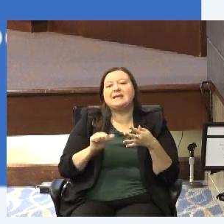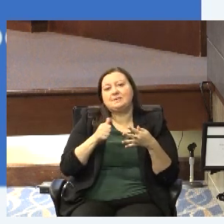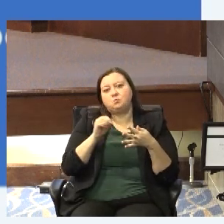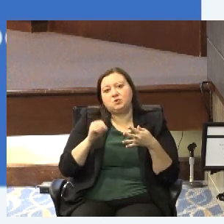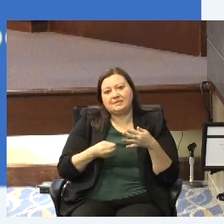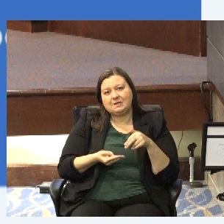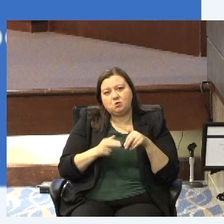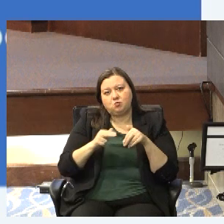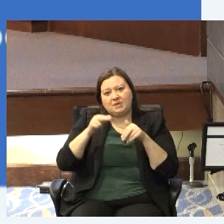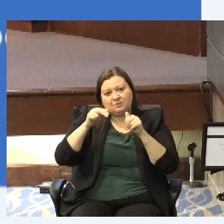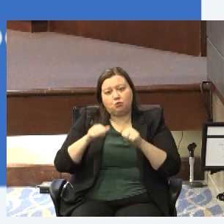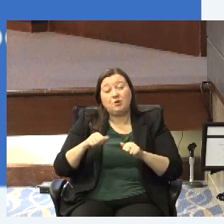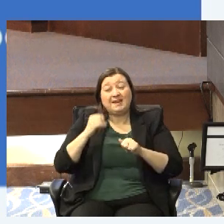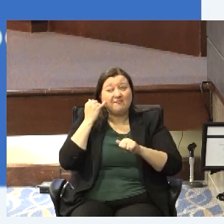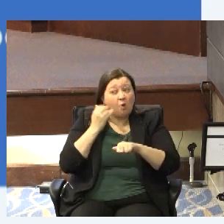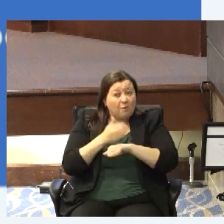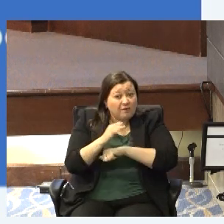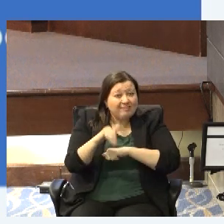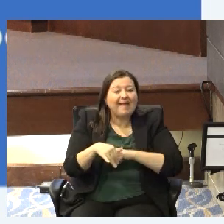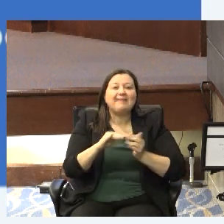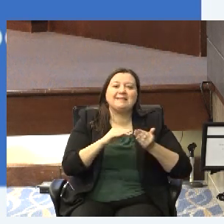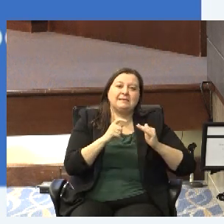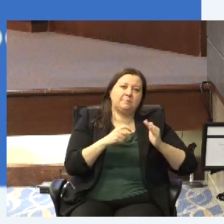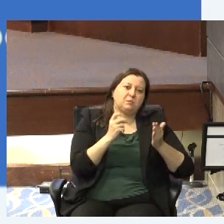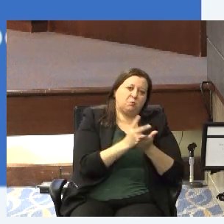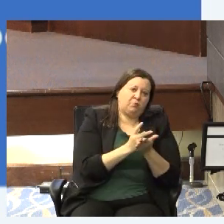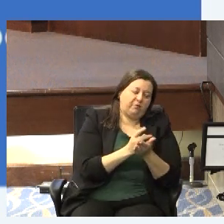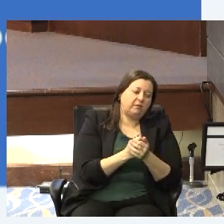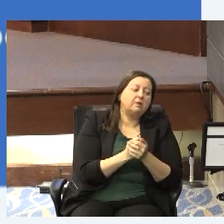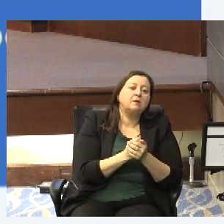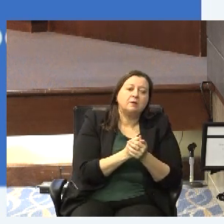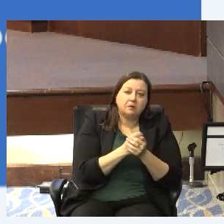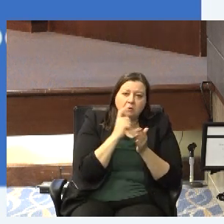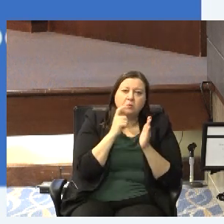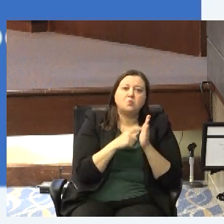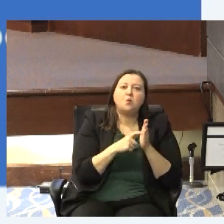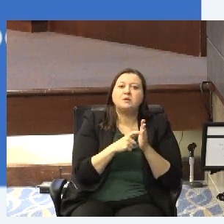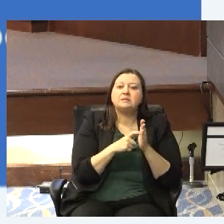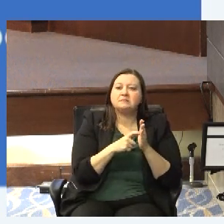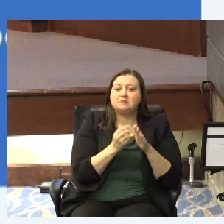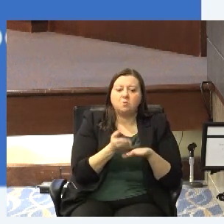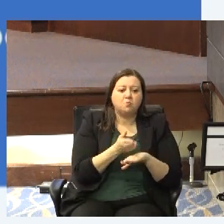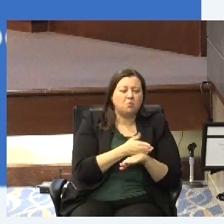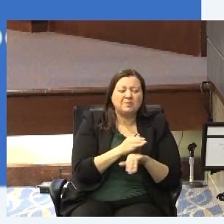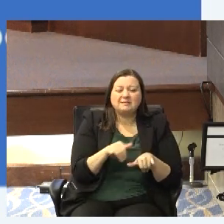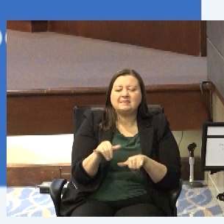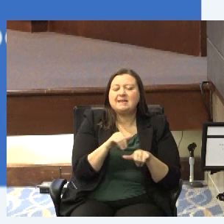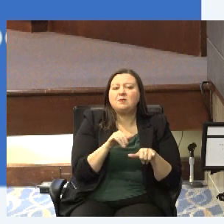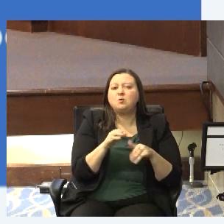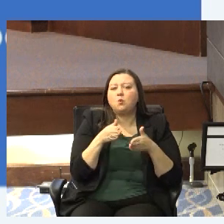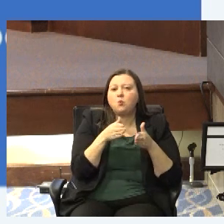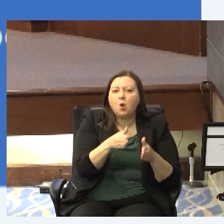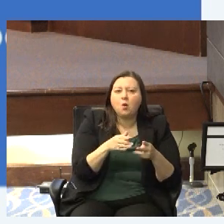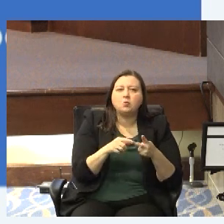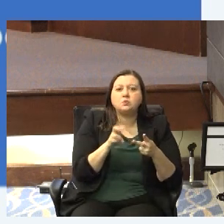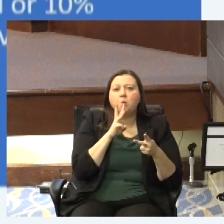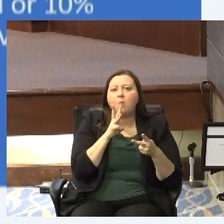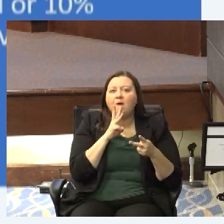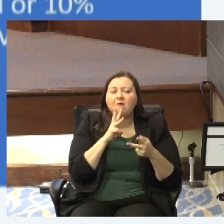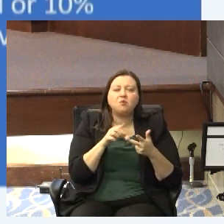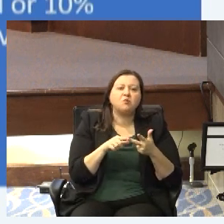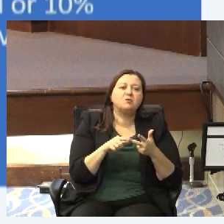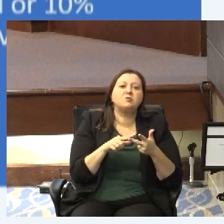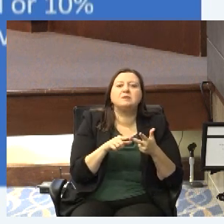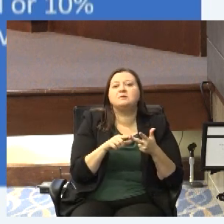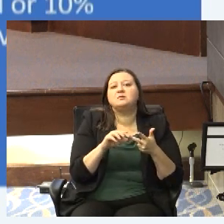have to go specifically back to the city to be approved. You'll see that the improvements are kind of your standard: roads, water, sewer, drainage, and parks. Pretty basic.